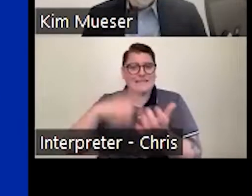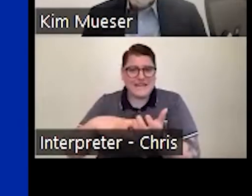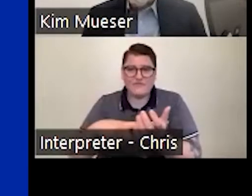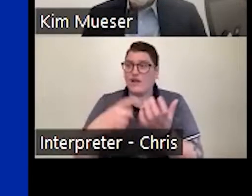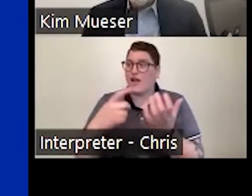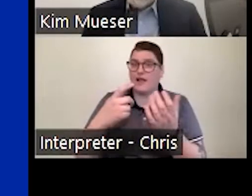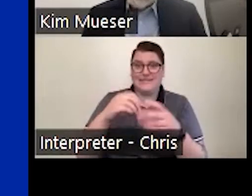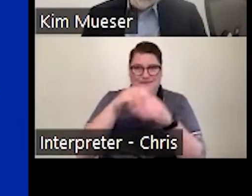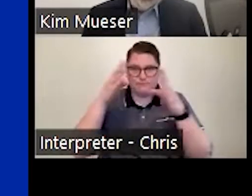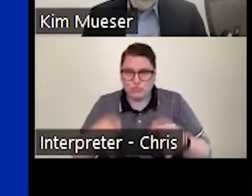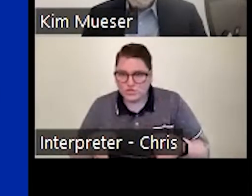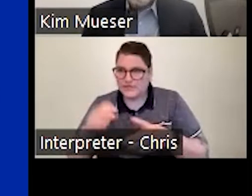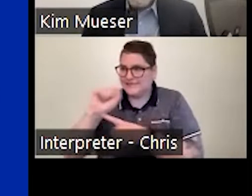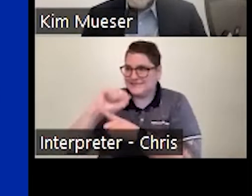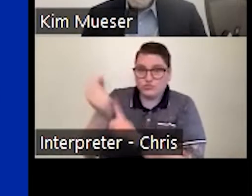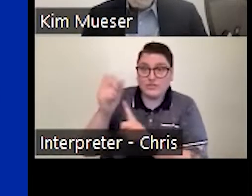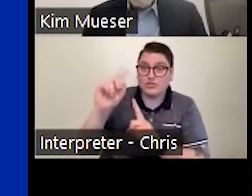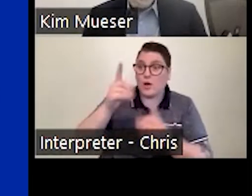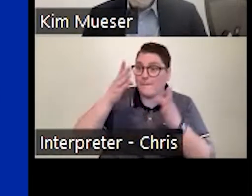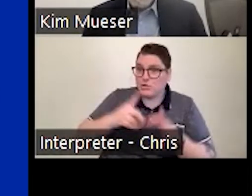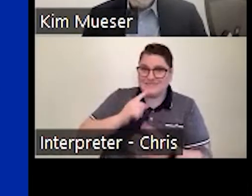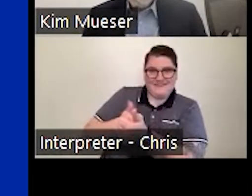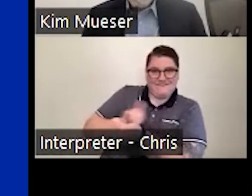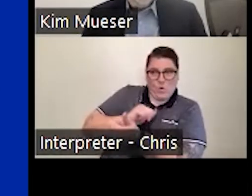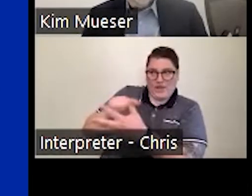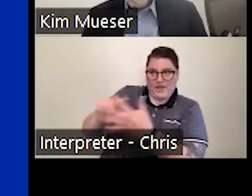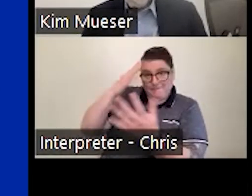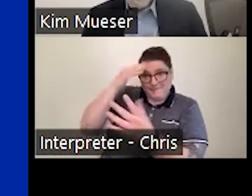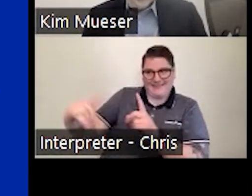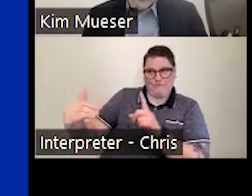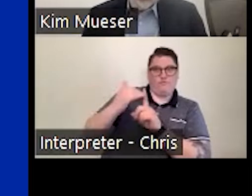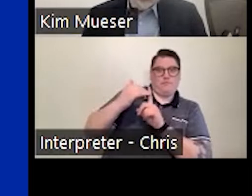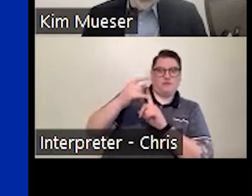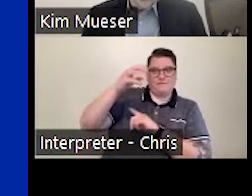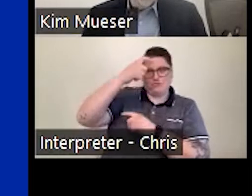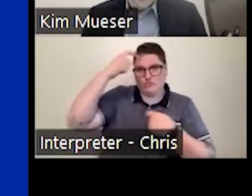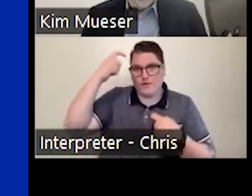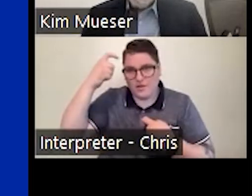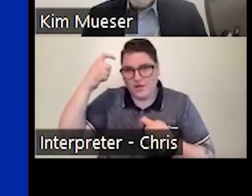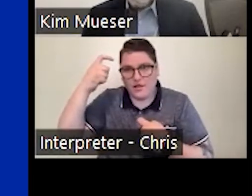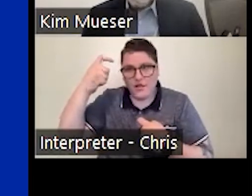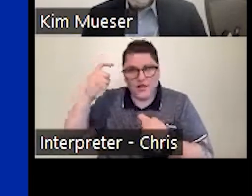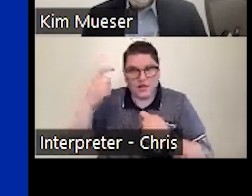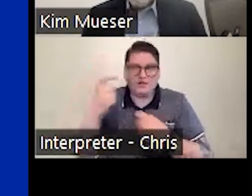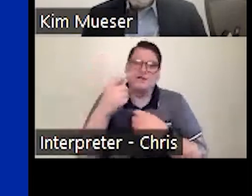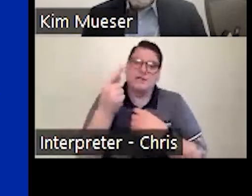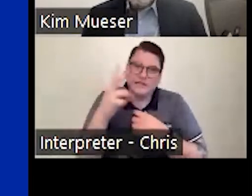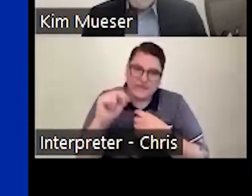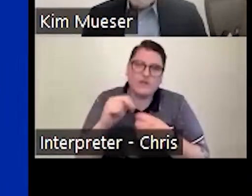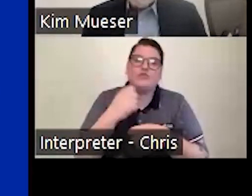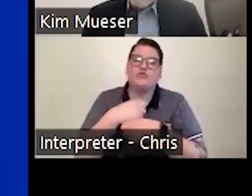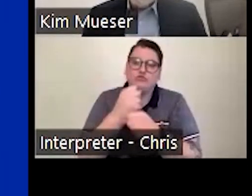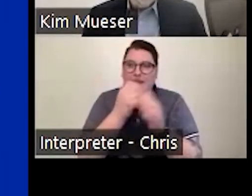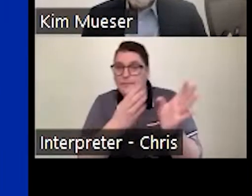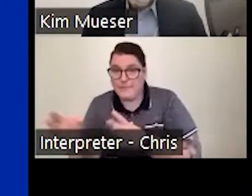that the person is avoiding because it reminds them of the traumatic event. And you create a hierarchy and work out with the person to